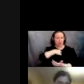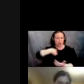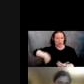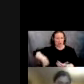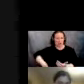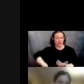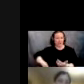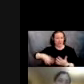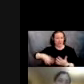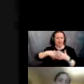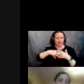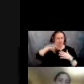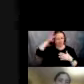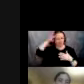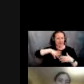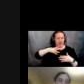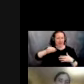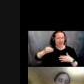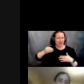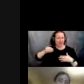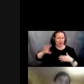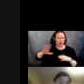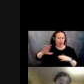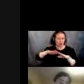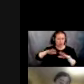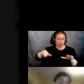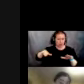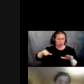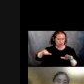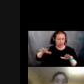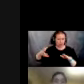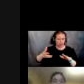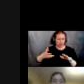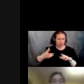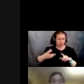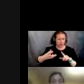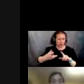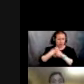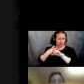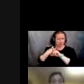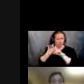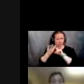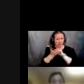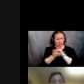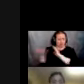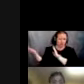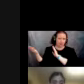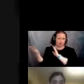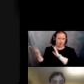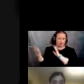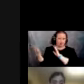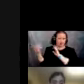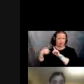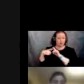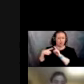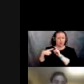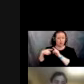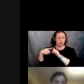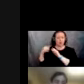their children were picked up and taken to an assembly center